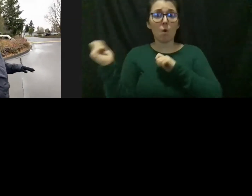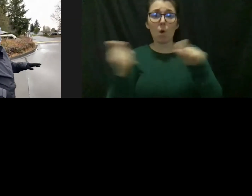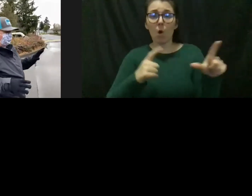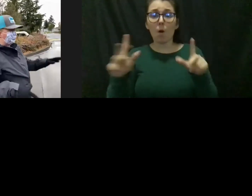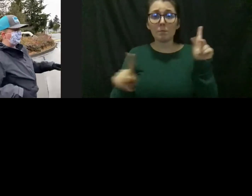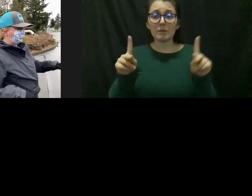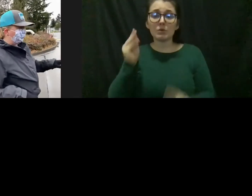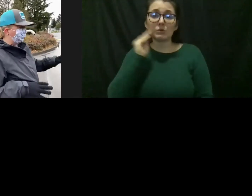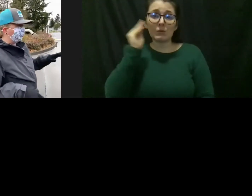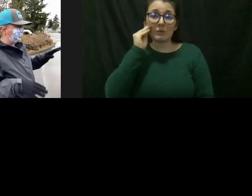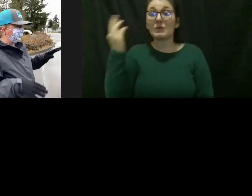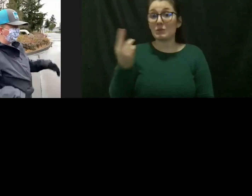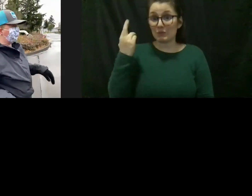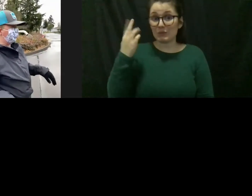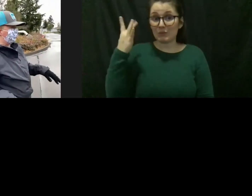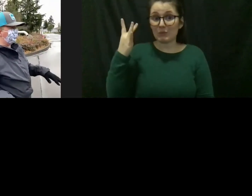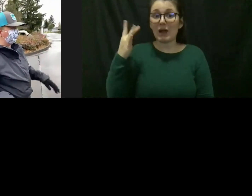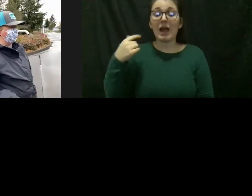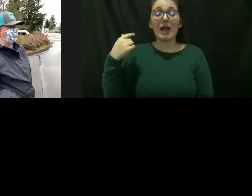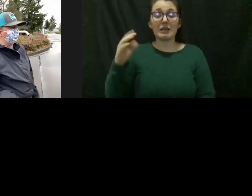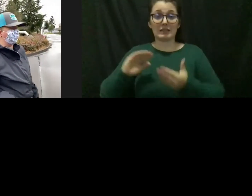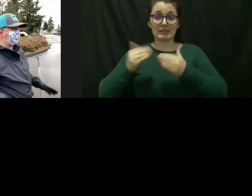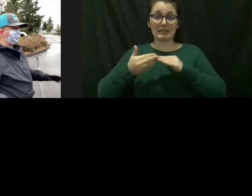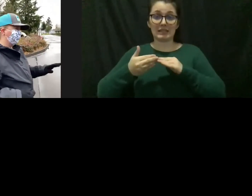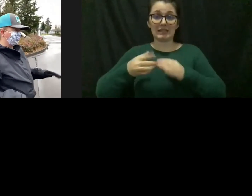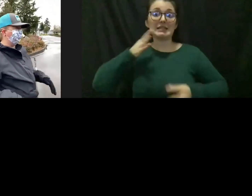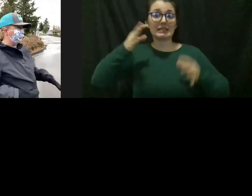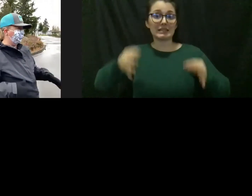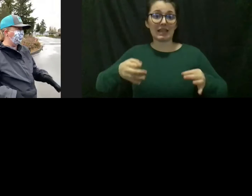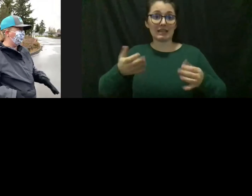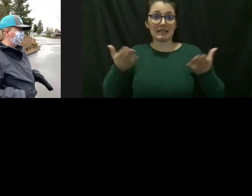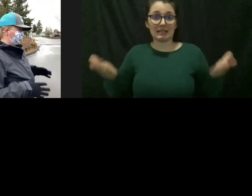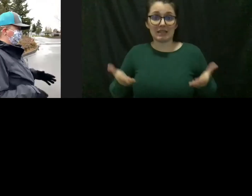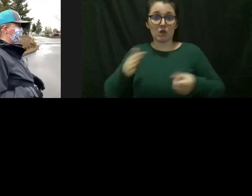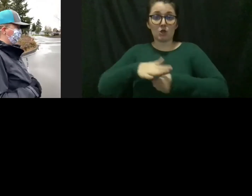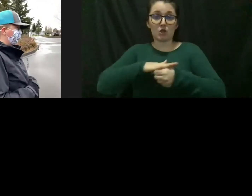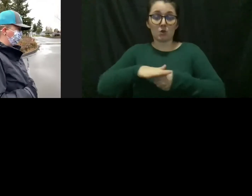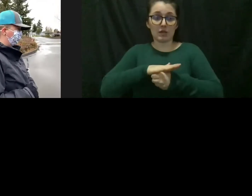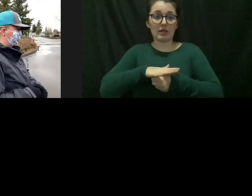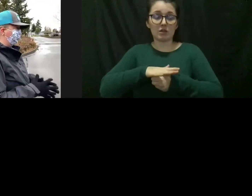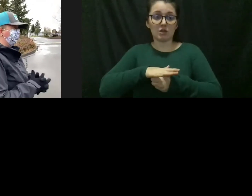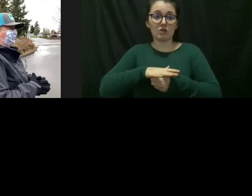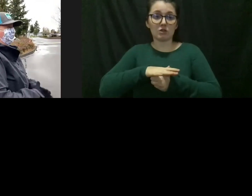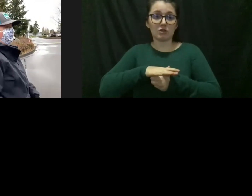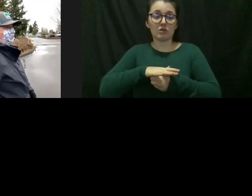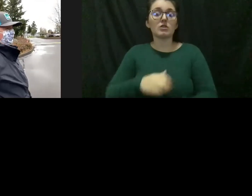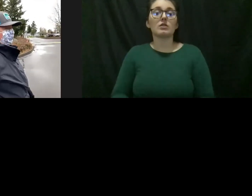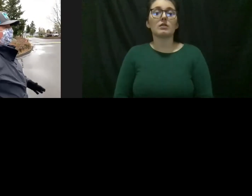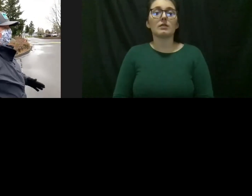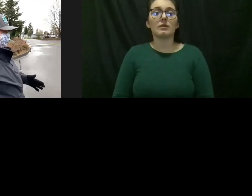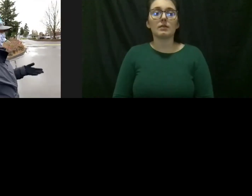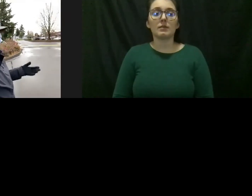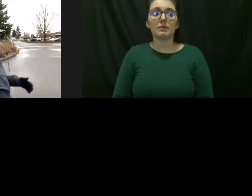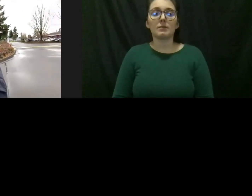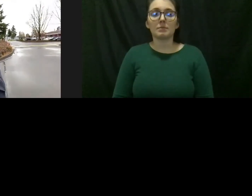Yes. So we just built this digester 2 years ago. Okay. And so you have more space to do like more if you need to, right?